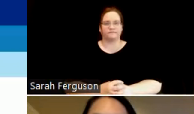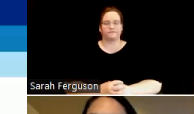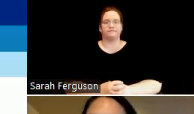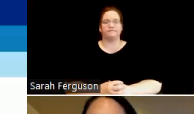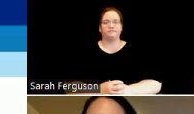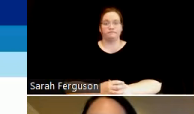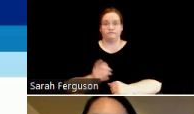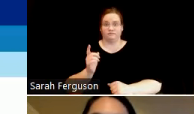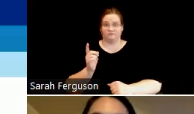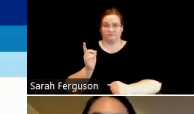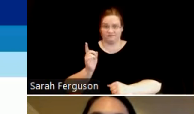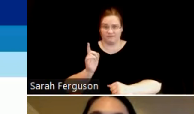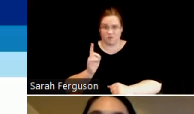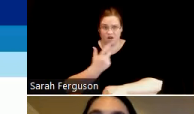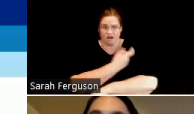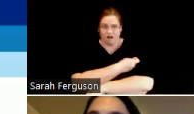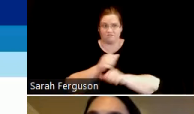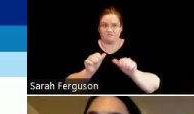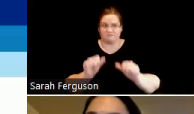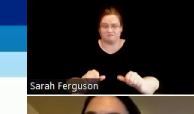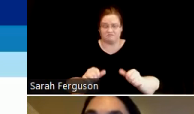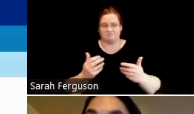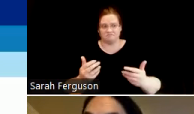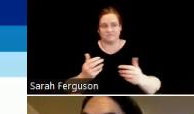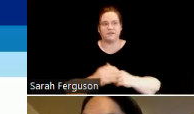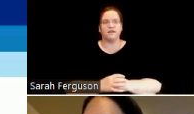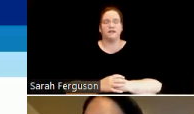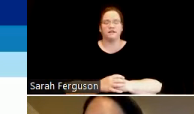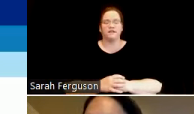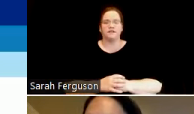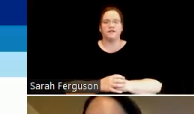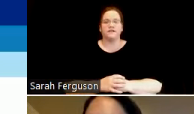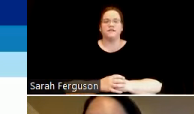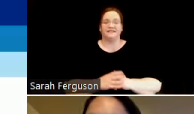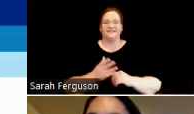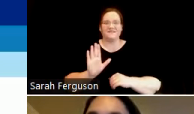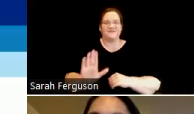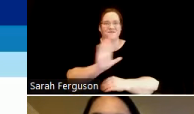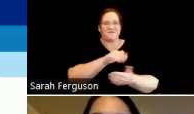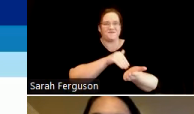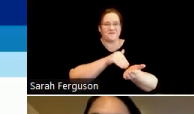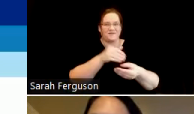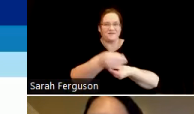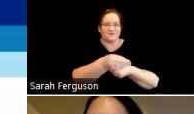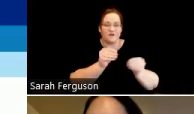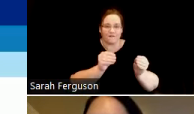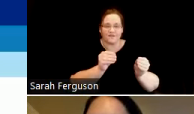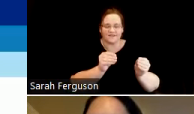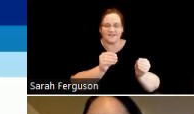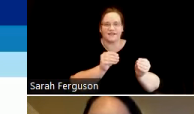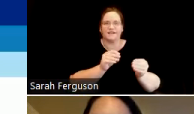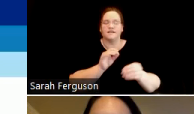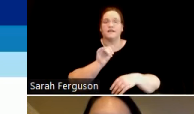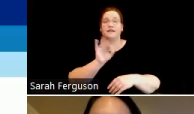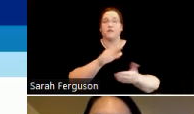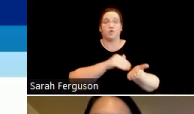Where to get vaccinated. Our pediatric offices, your medical home. If your medical home is